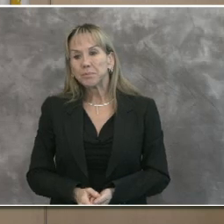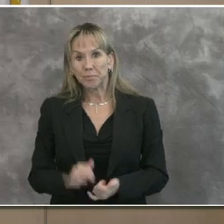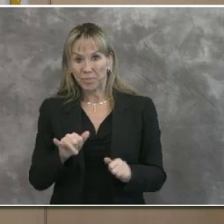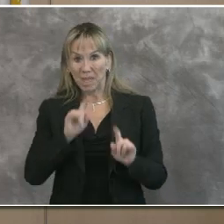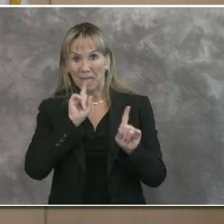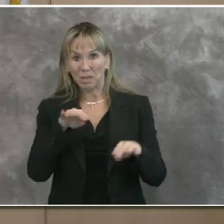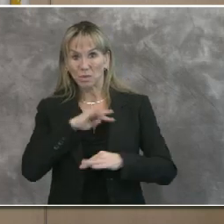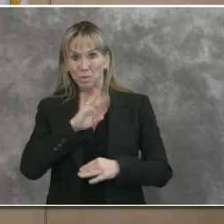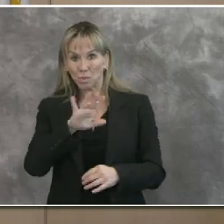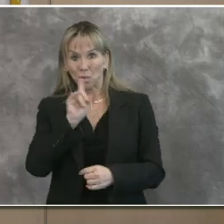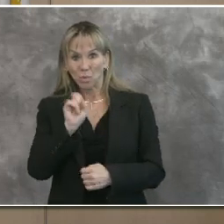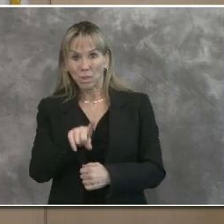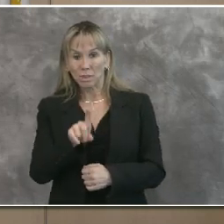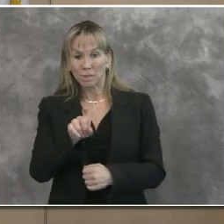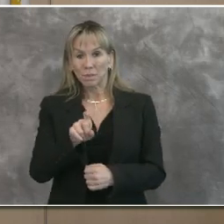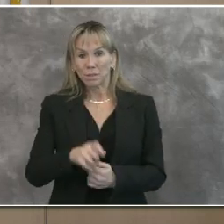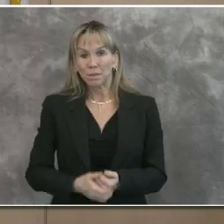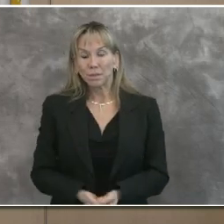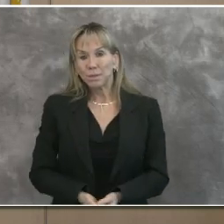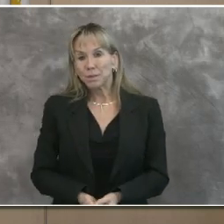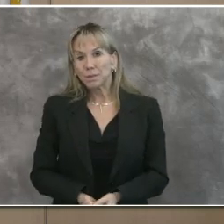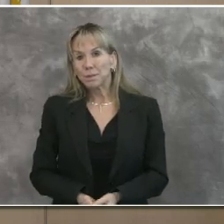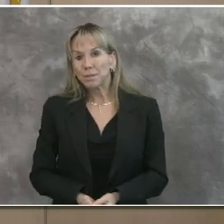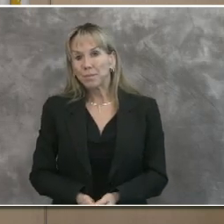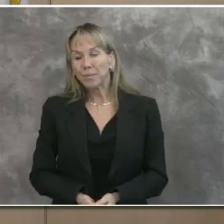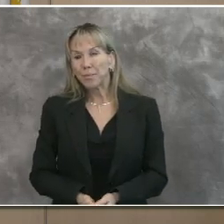Does that answer your question?